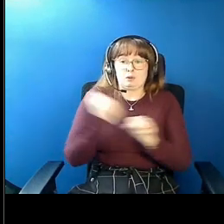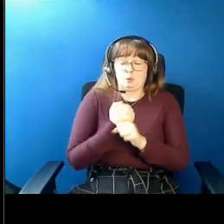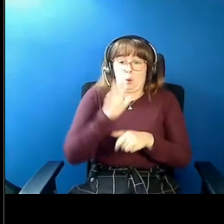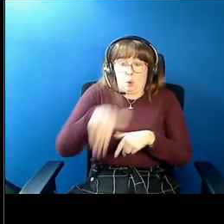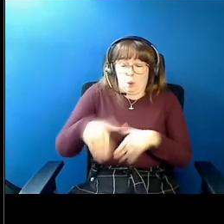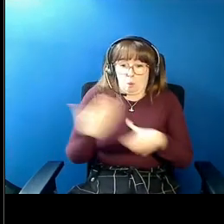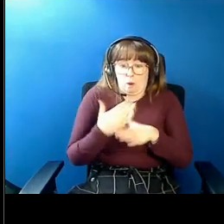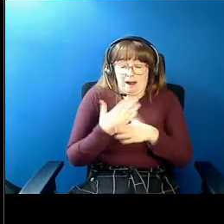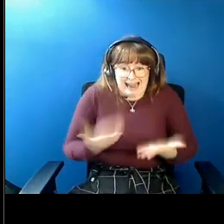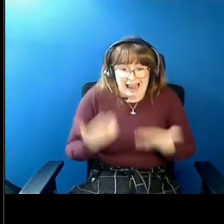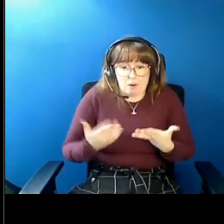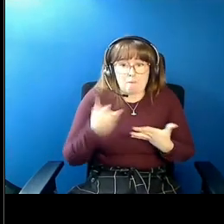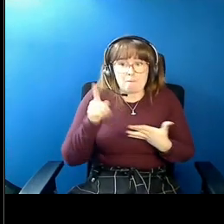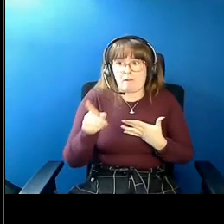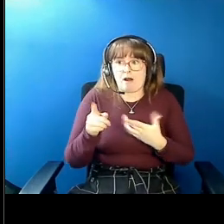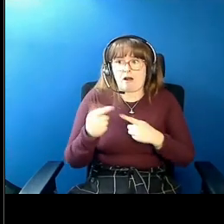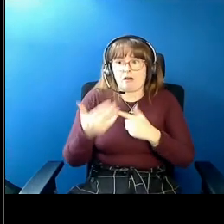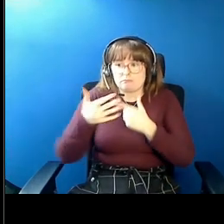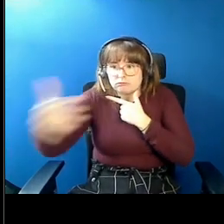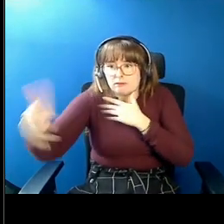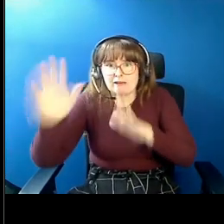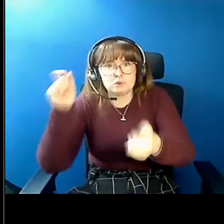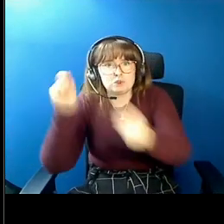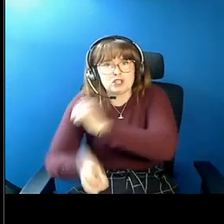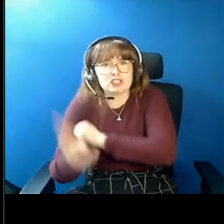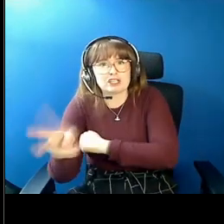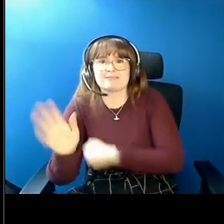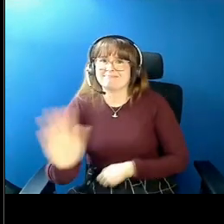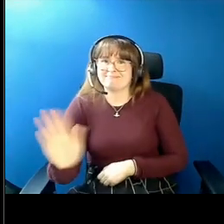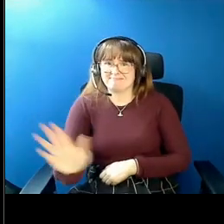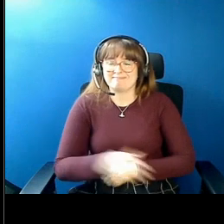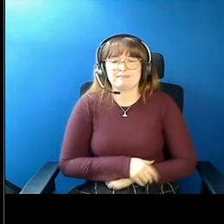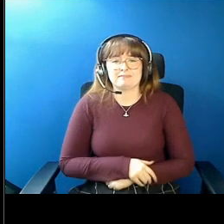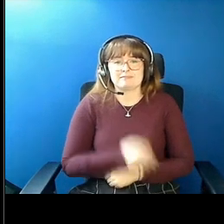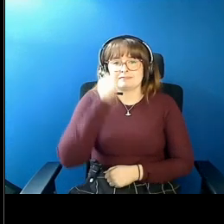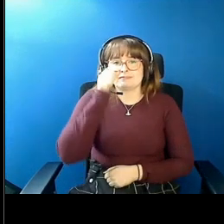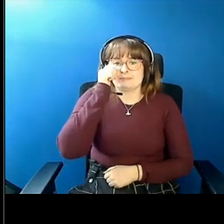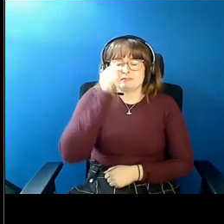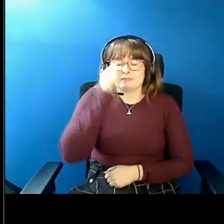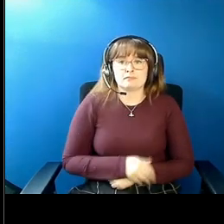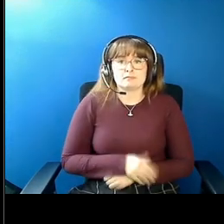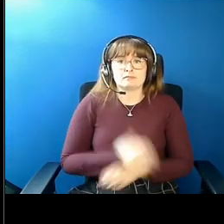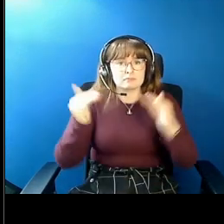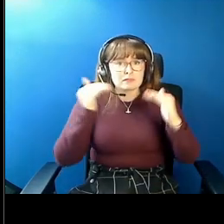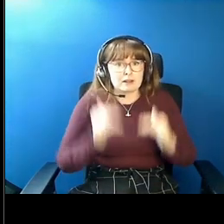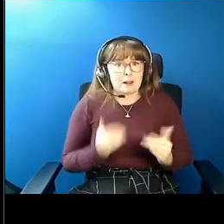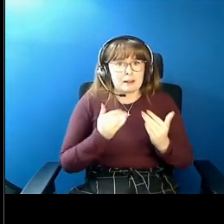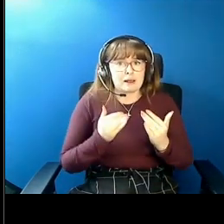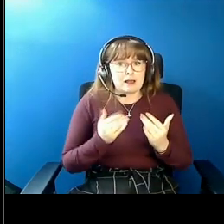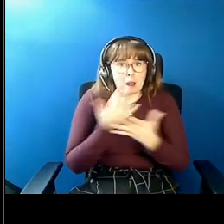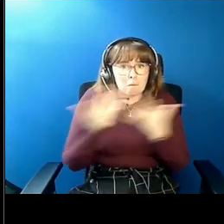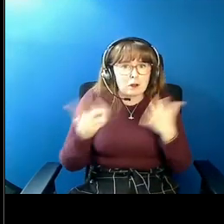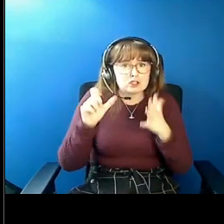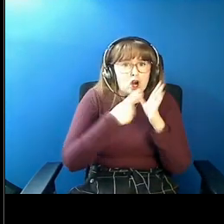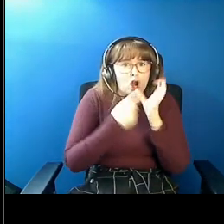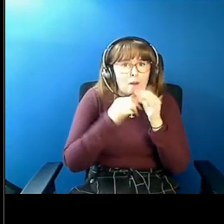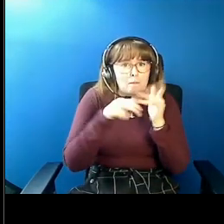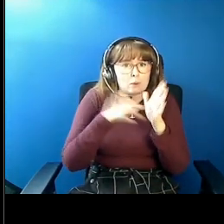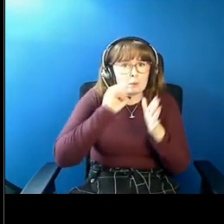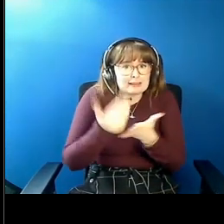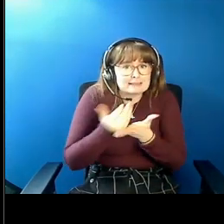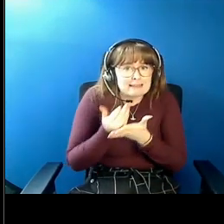undo before I can go on to the next step to net zero carbon. Then there's the things about how much carbon will I save? What will customer bills